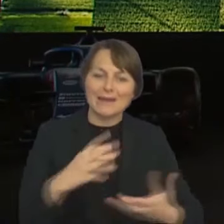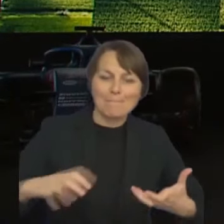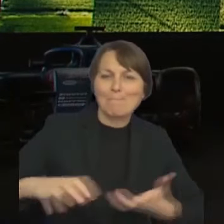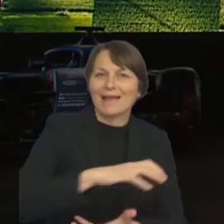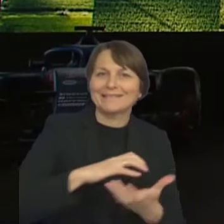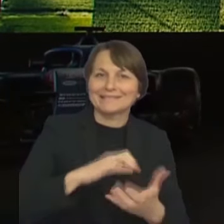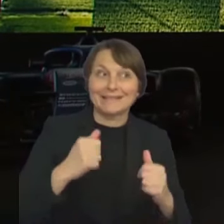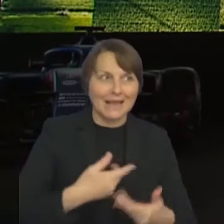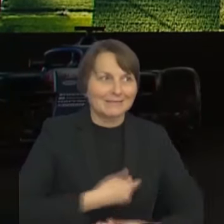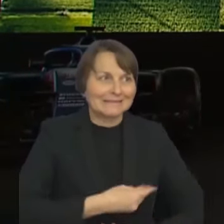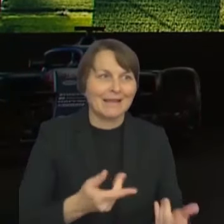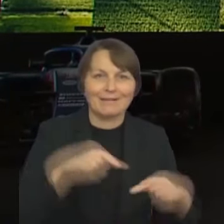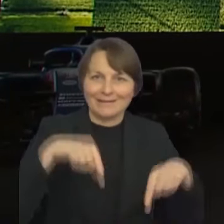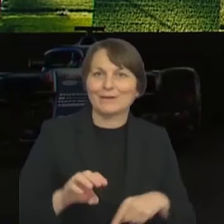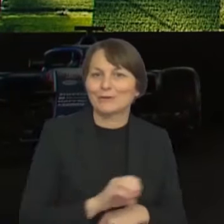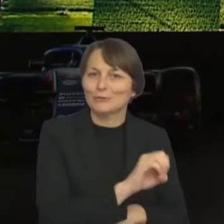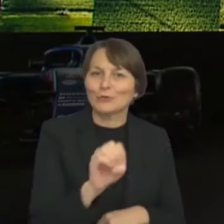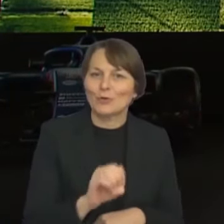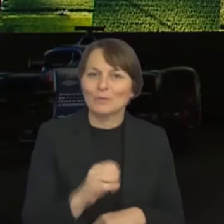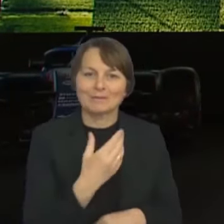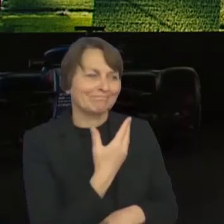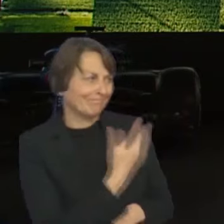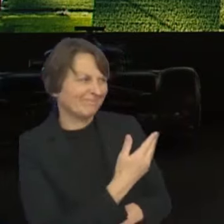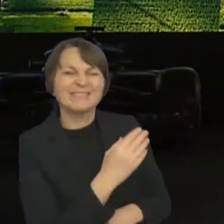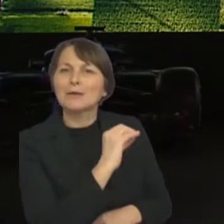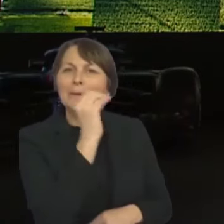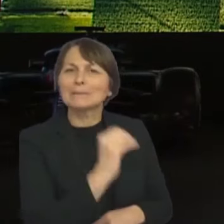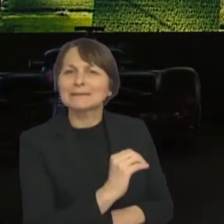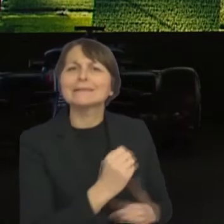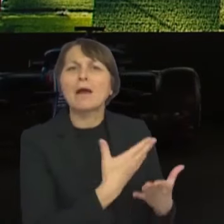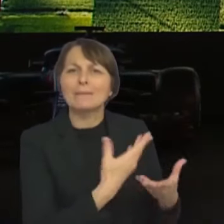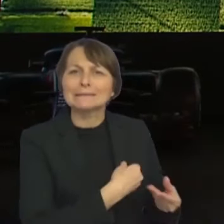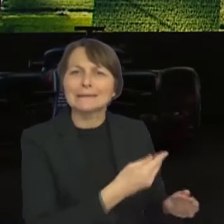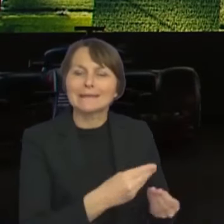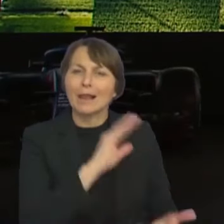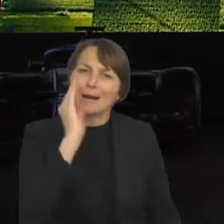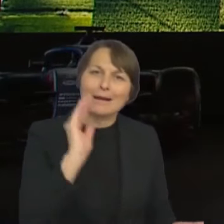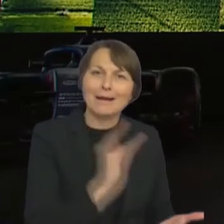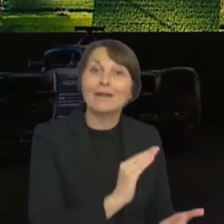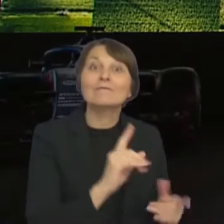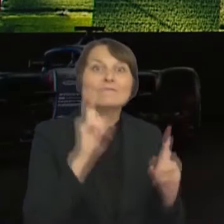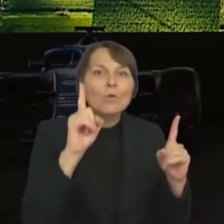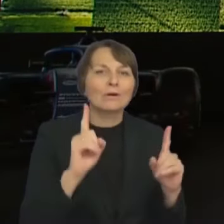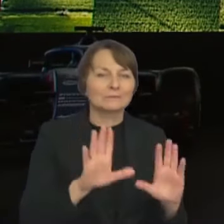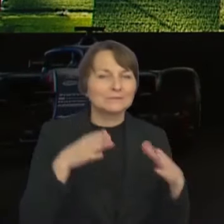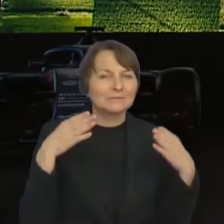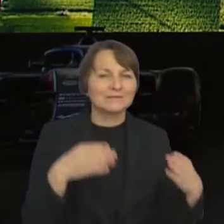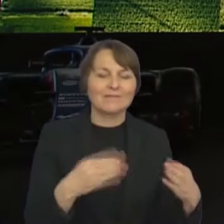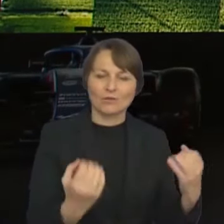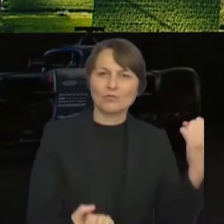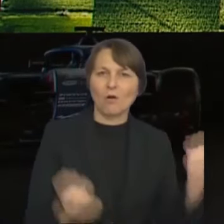by 2025 and more than 90% in 2030 for passenger cars. Our LCVs with